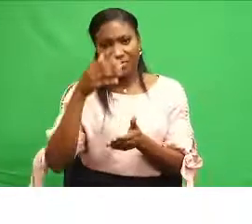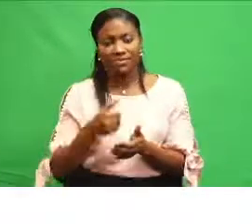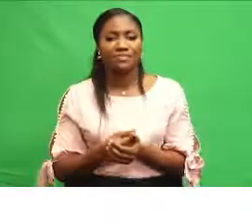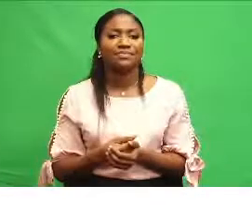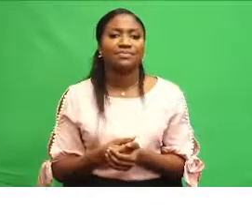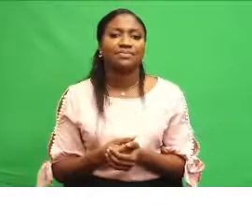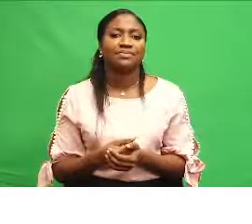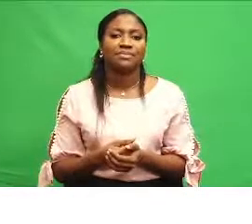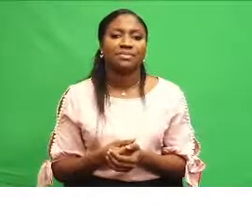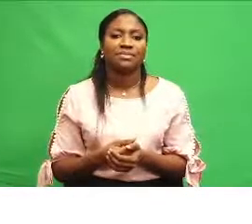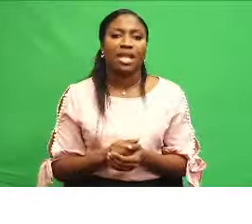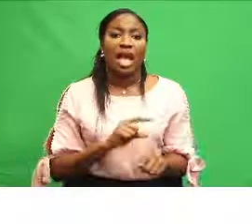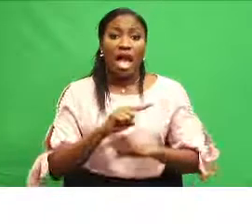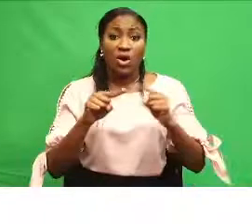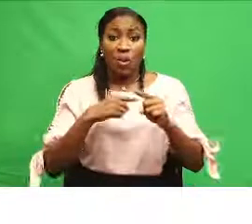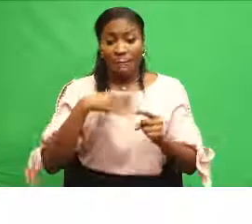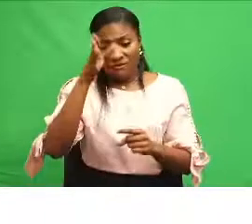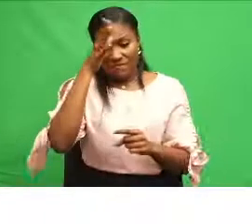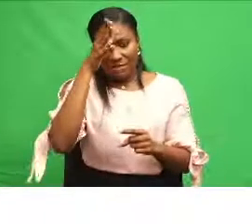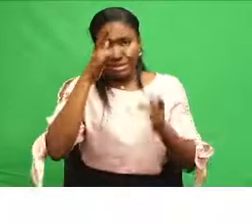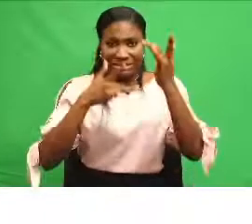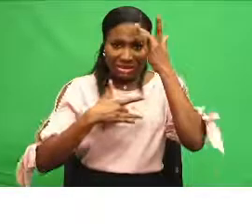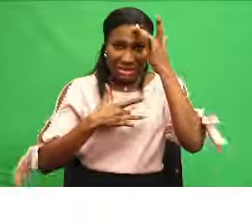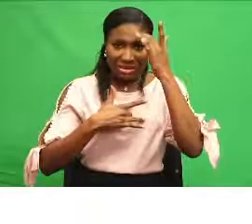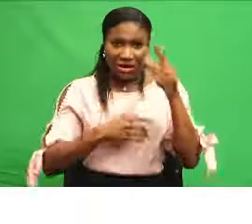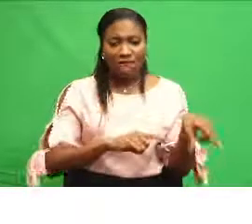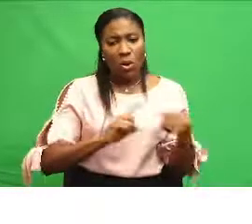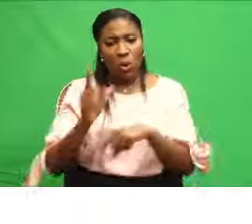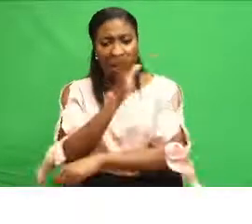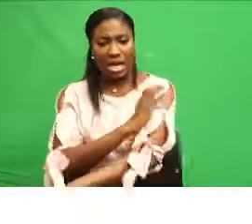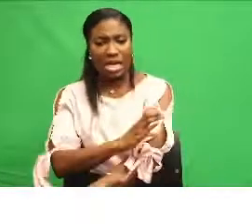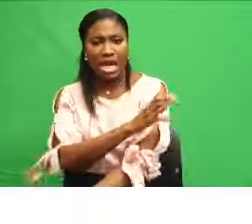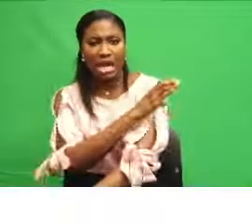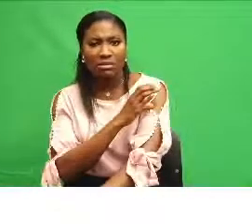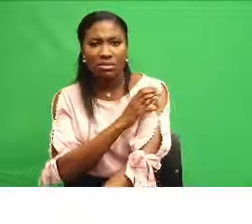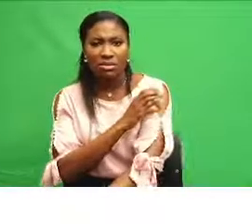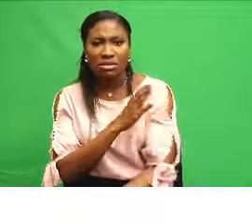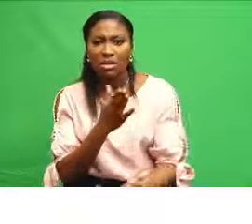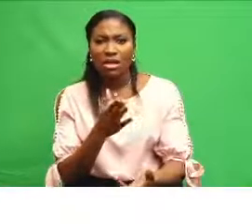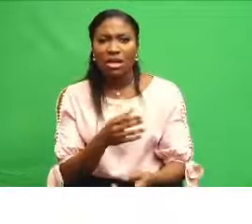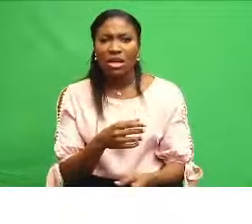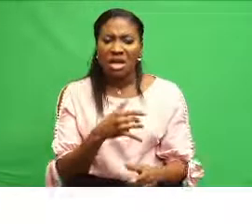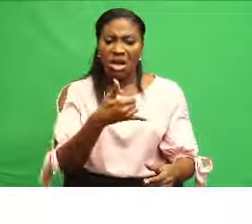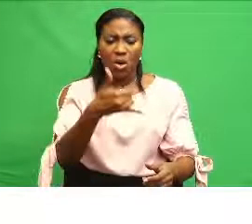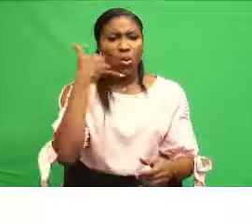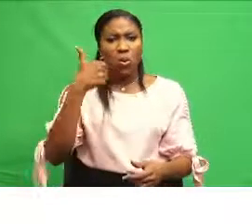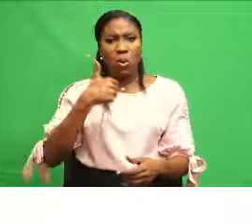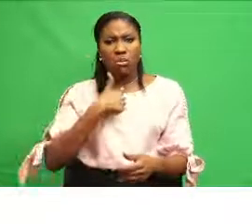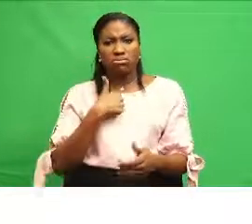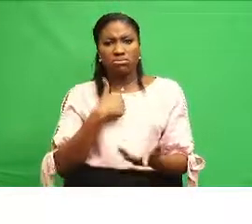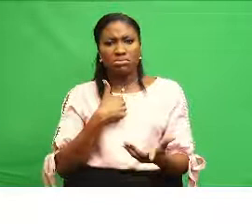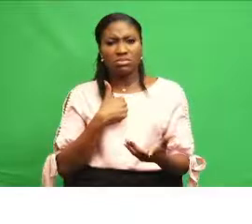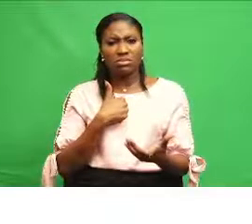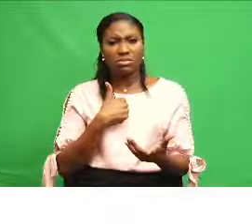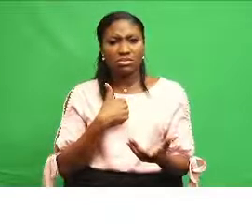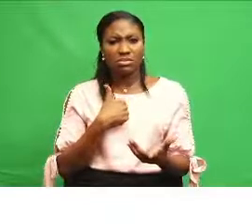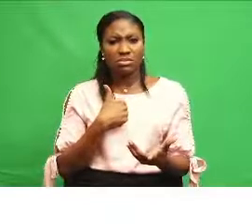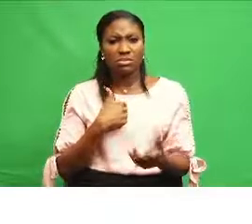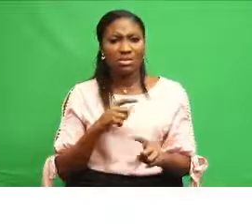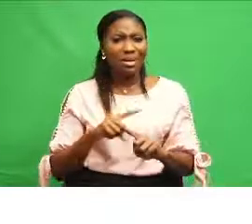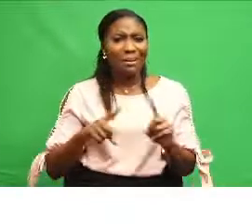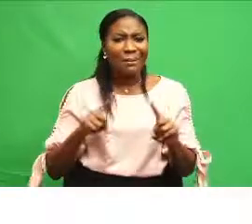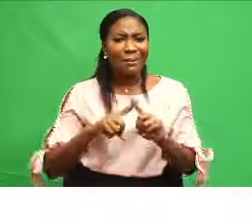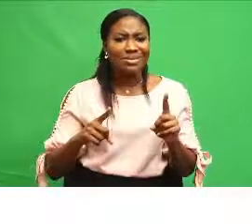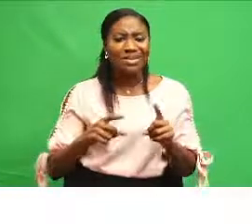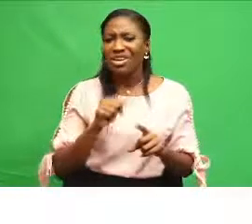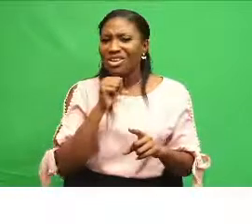I must say. And when he gets sick to go in the health center, he said, call the one in Tobago. But she come in and study what he has. And that's not